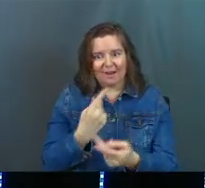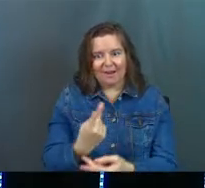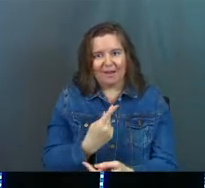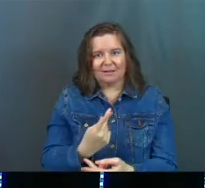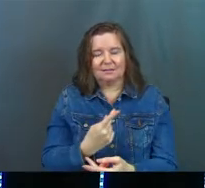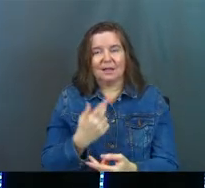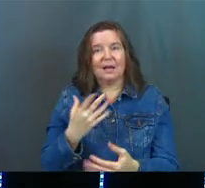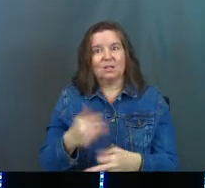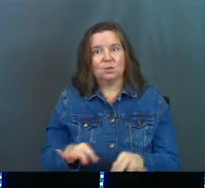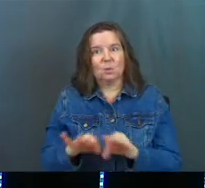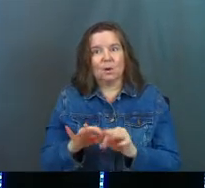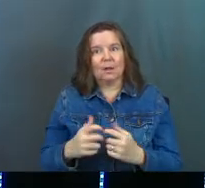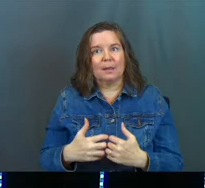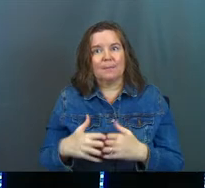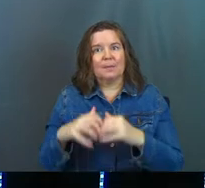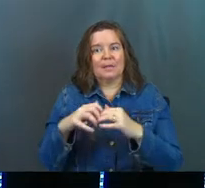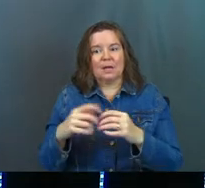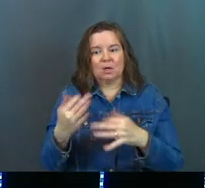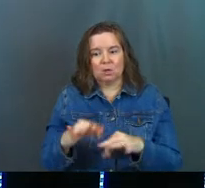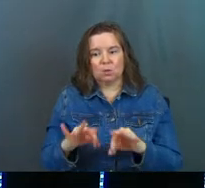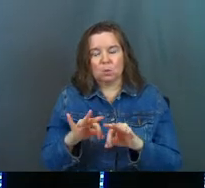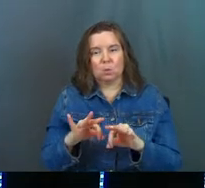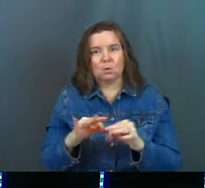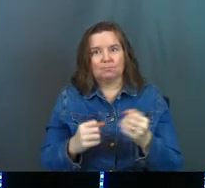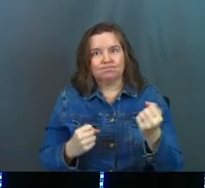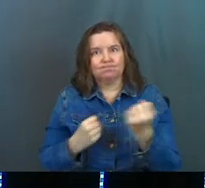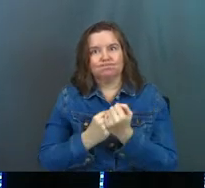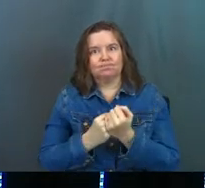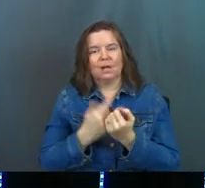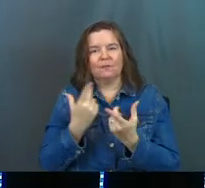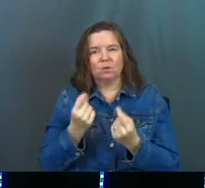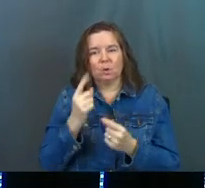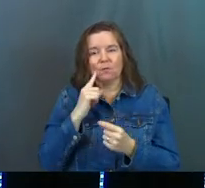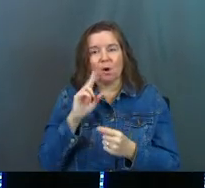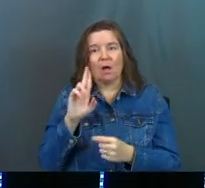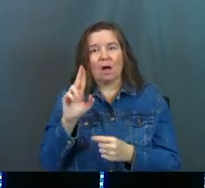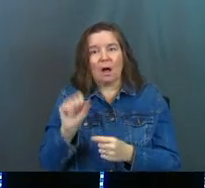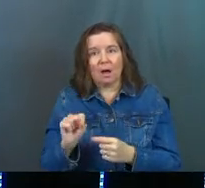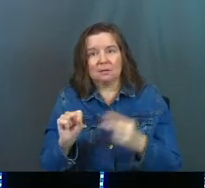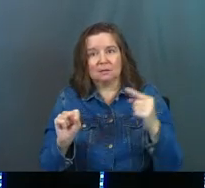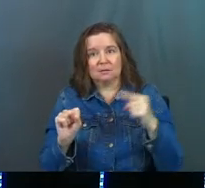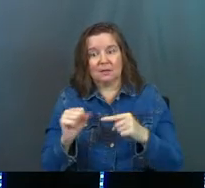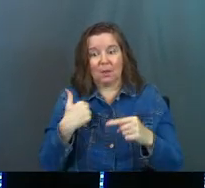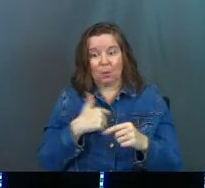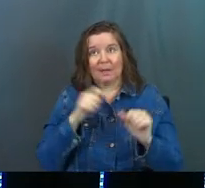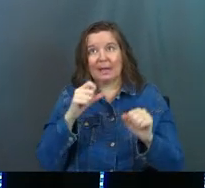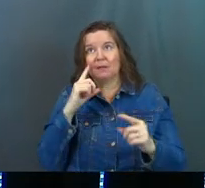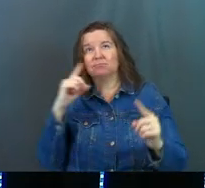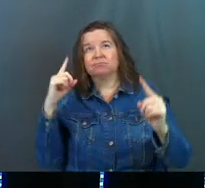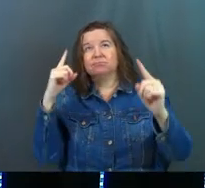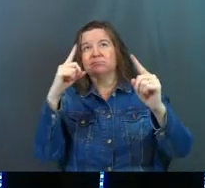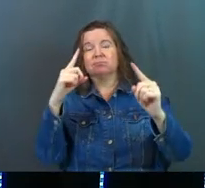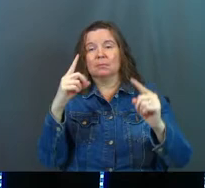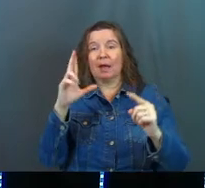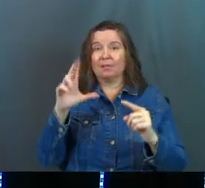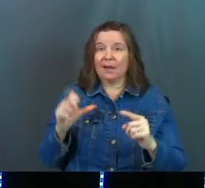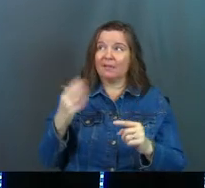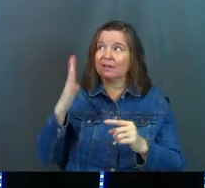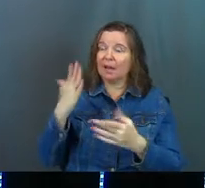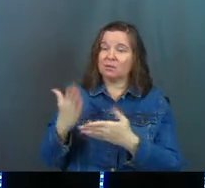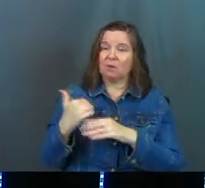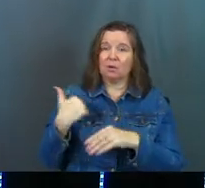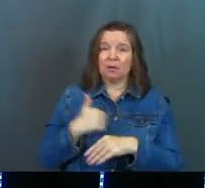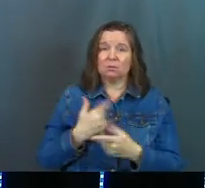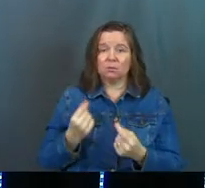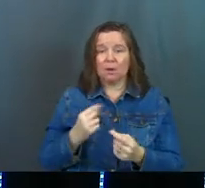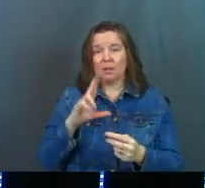something that's worth building. And it's something that's worth fighting for. And you've got to do it for the us that we can be. and the us that God has called us to be,